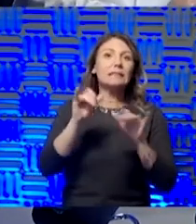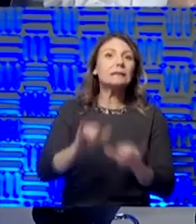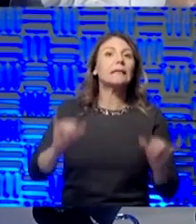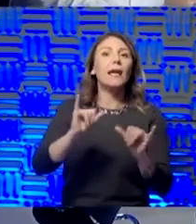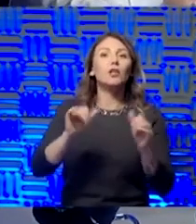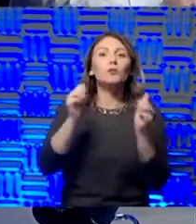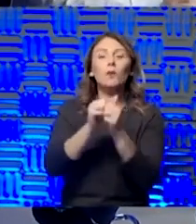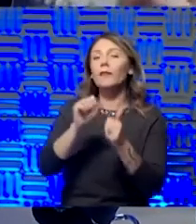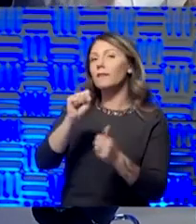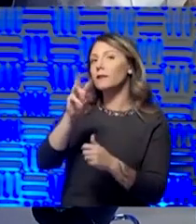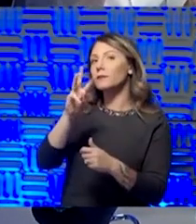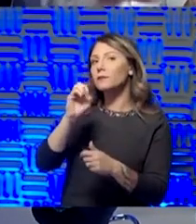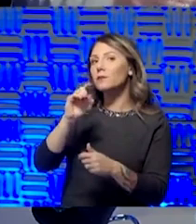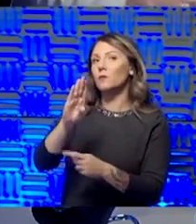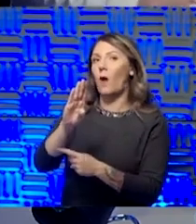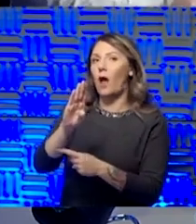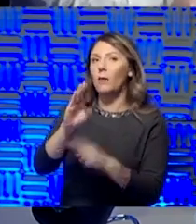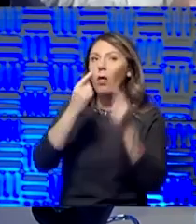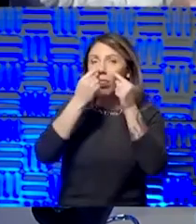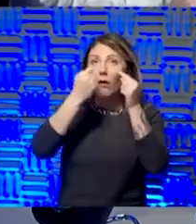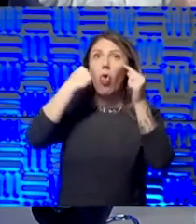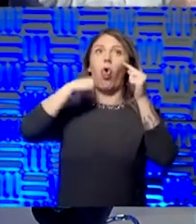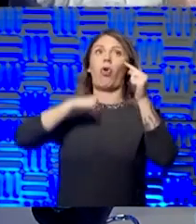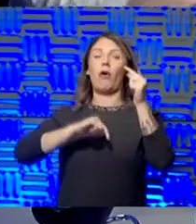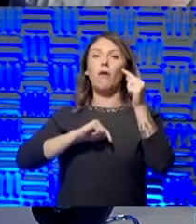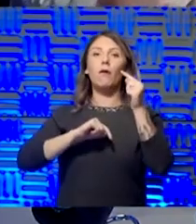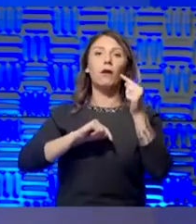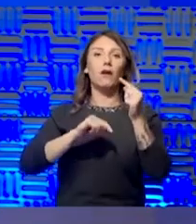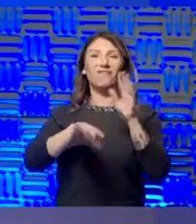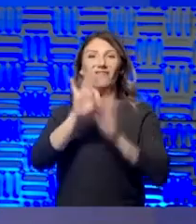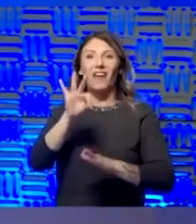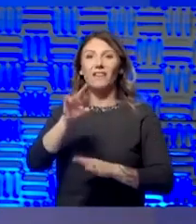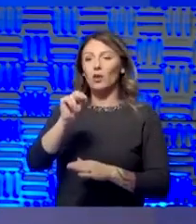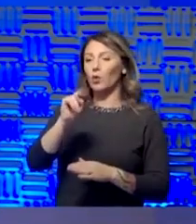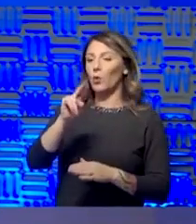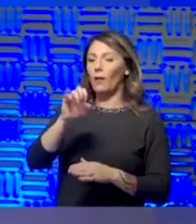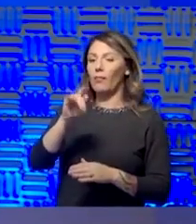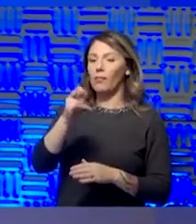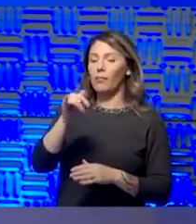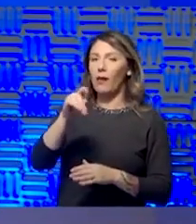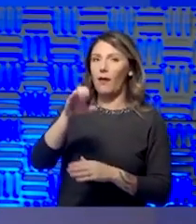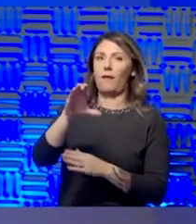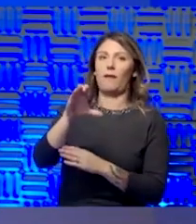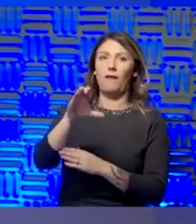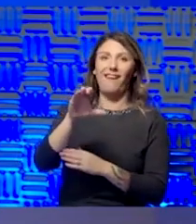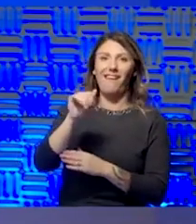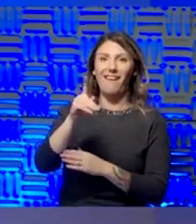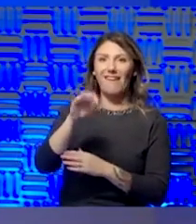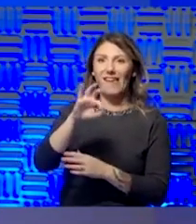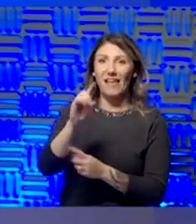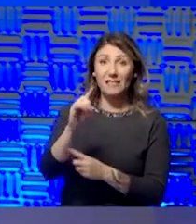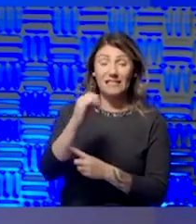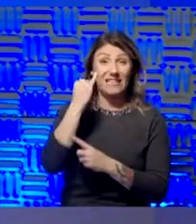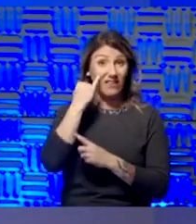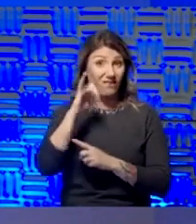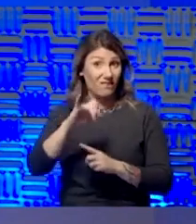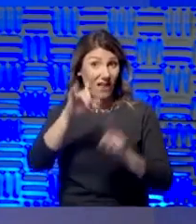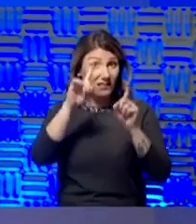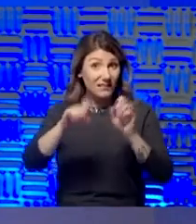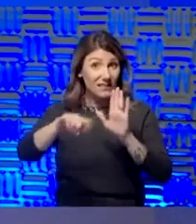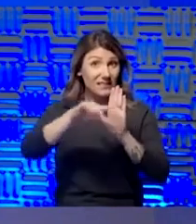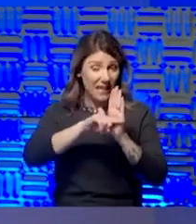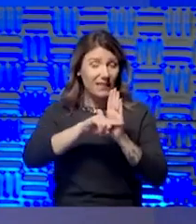Yep. This is the swab for the nucleic acid. So we are considering if that test is negative. Yes, it's a negative